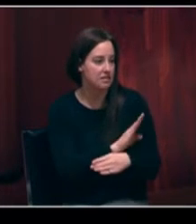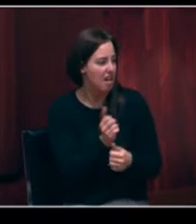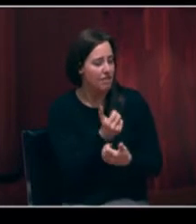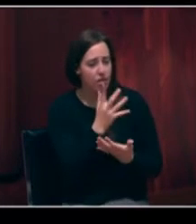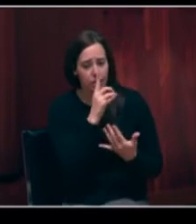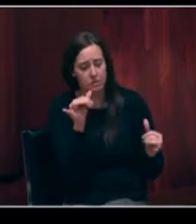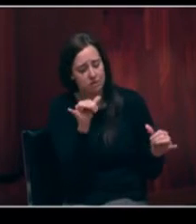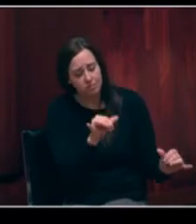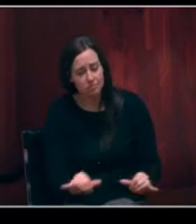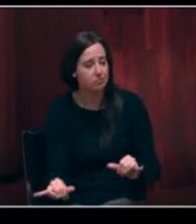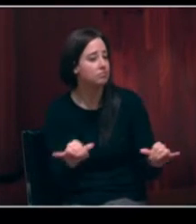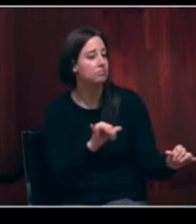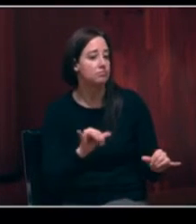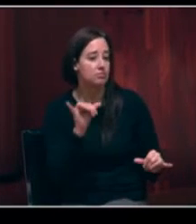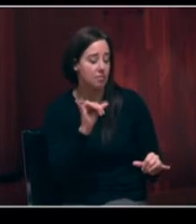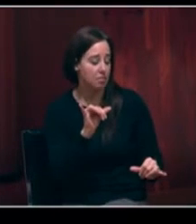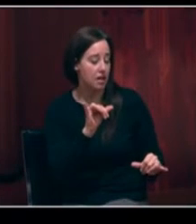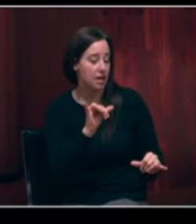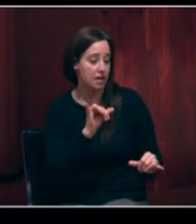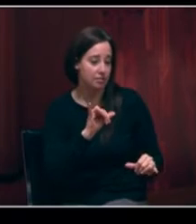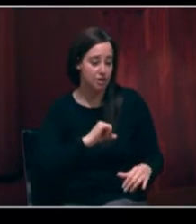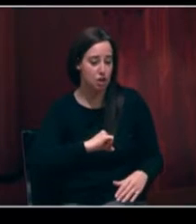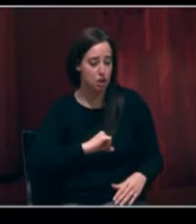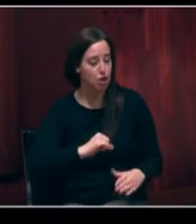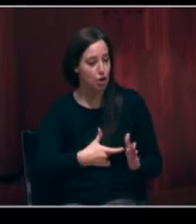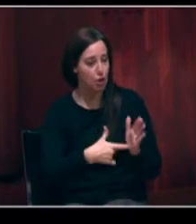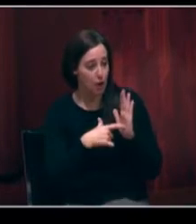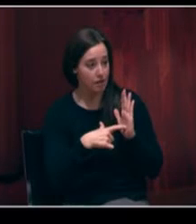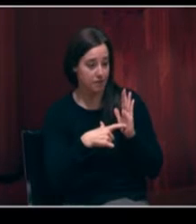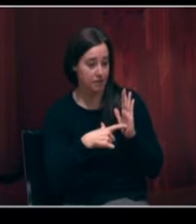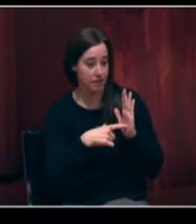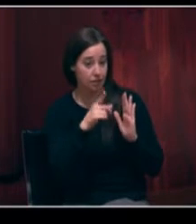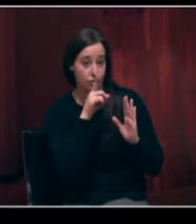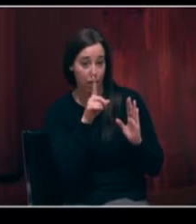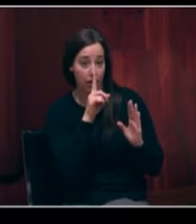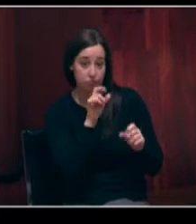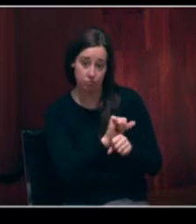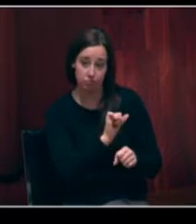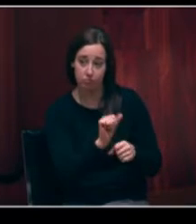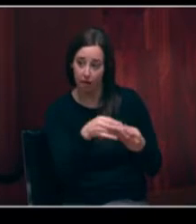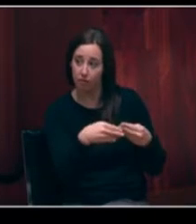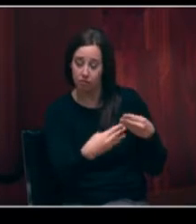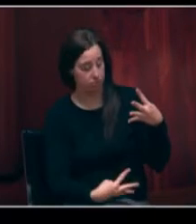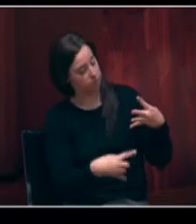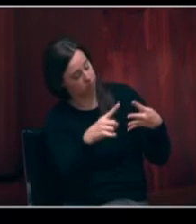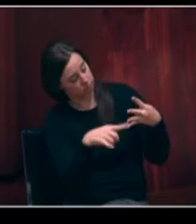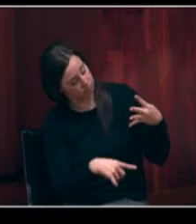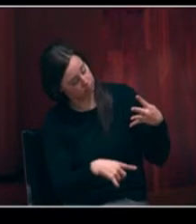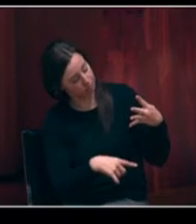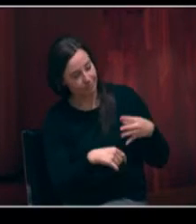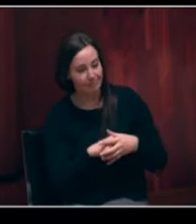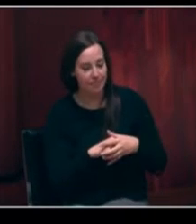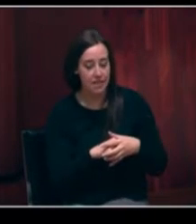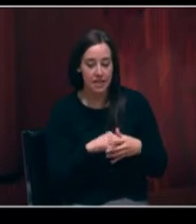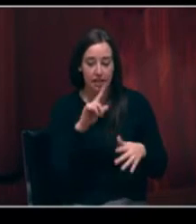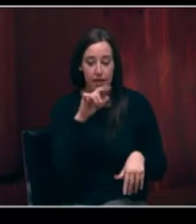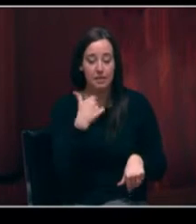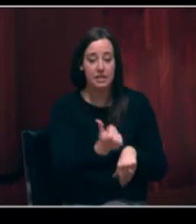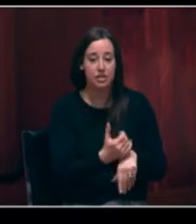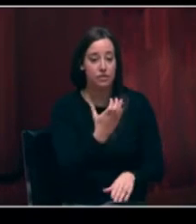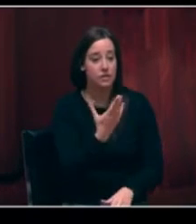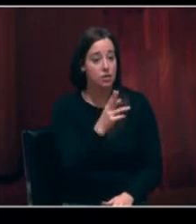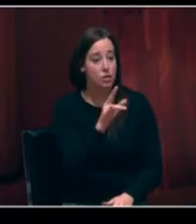will be security requirements that you can really wrap your arms around. Now, I'm going to spend a little bit of time here. It's the implementation of the CUI program. Everybody